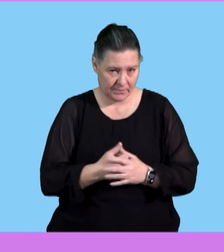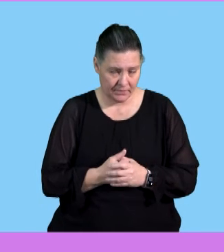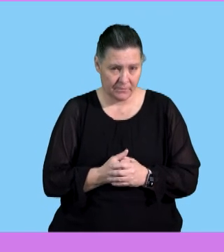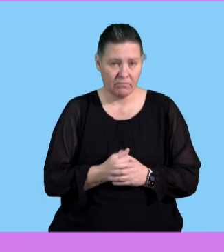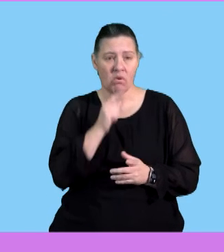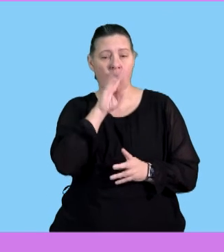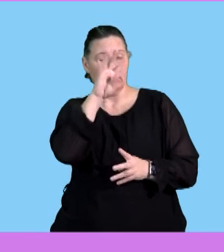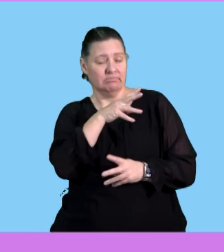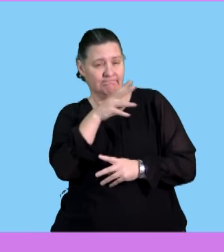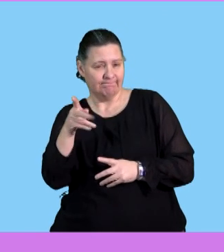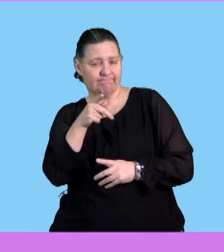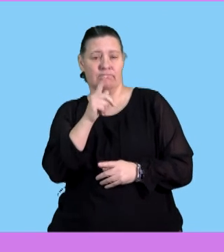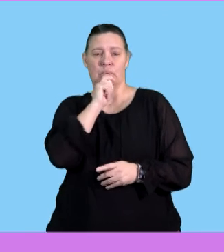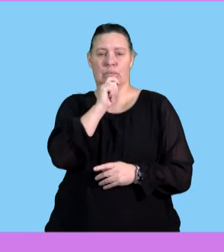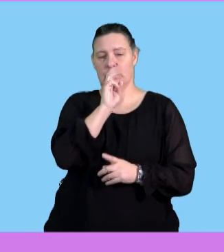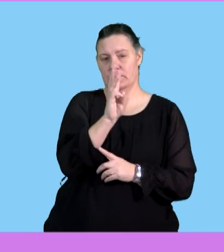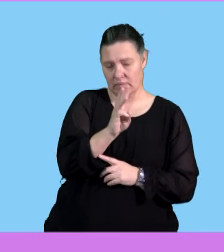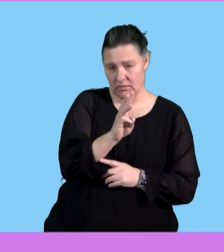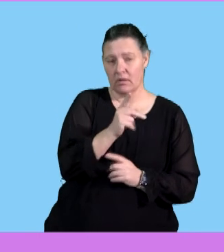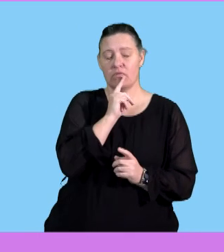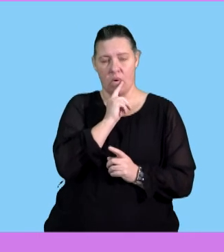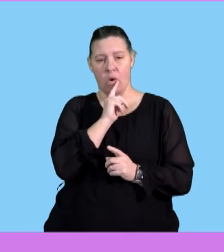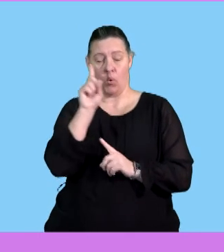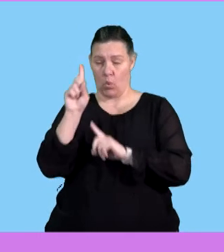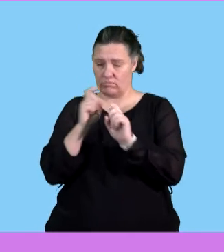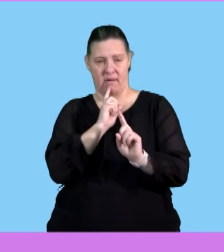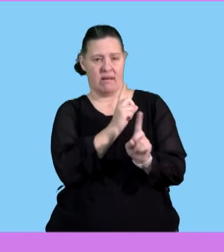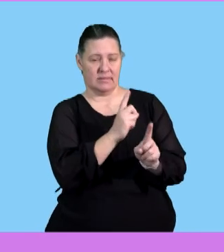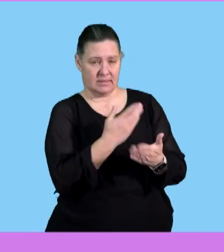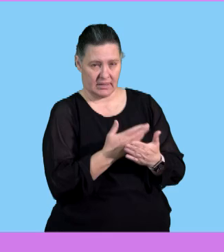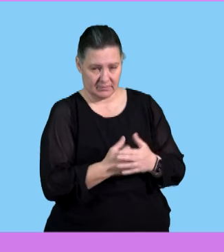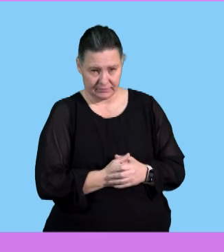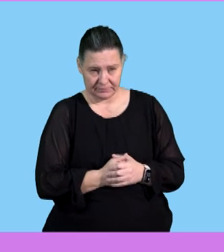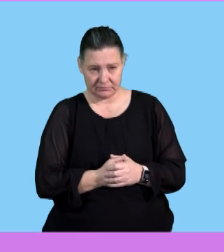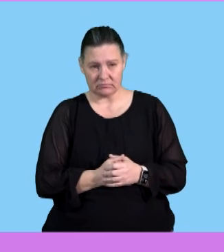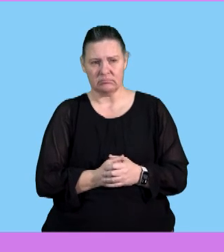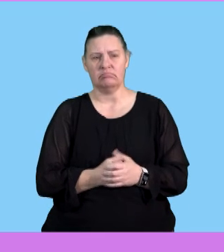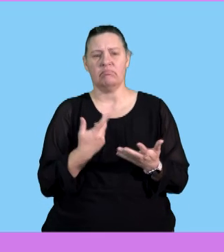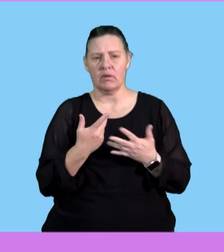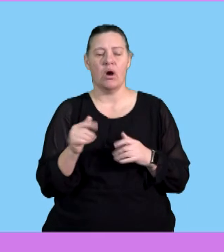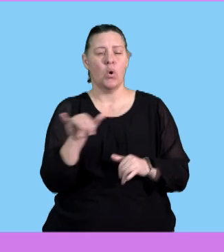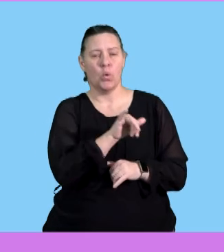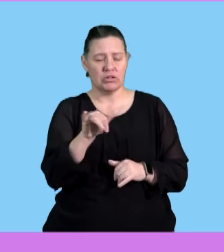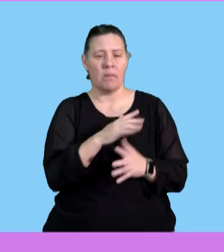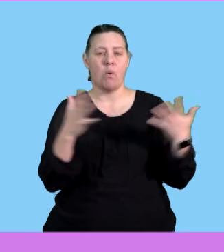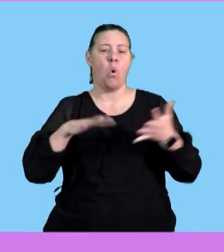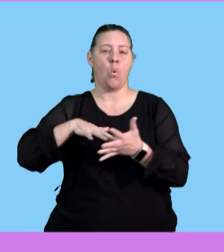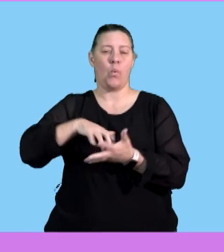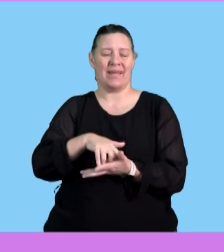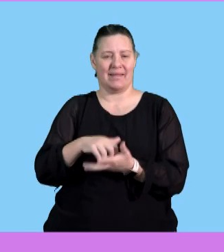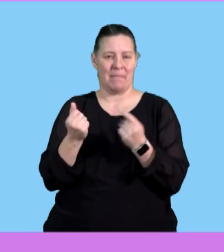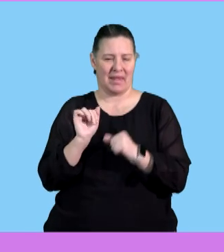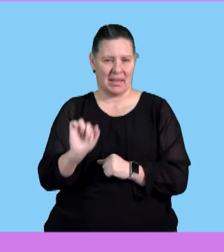given, or this is the table that we'll be using to answer the questions. So now the first question would be, which currency is